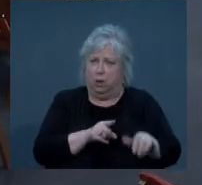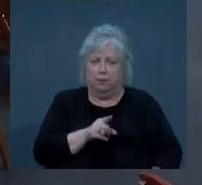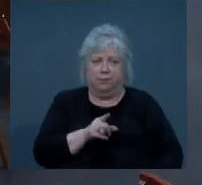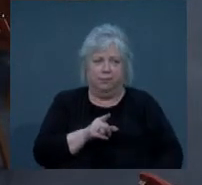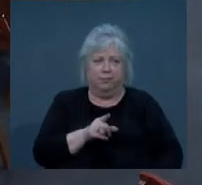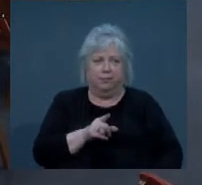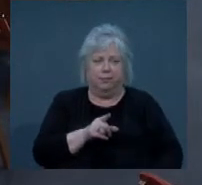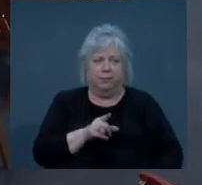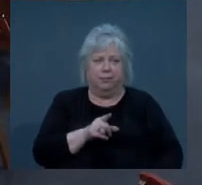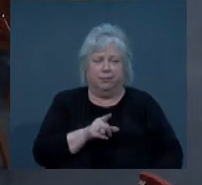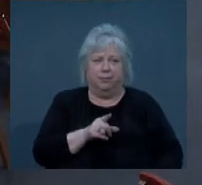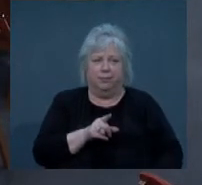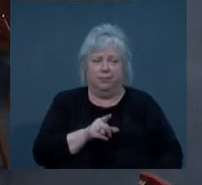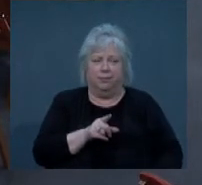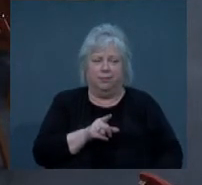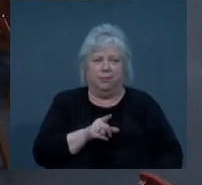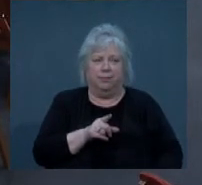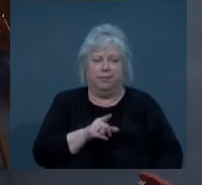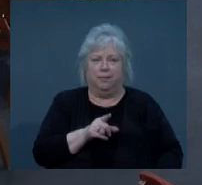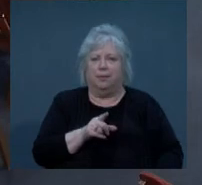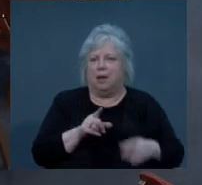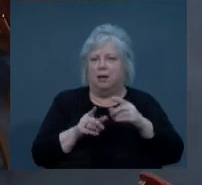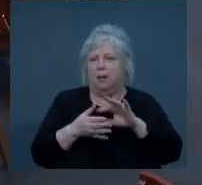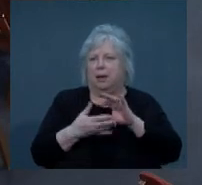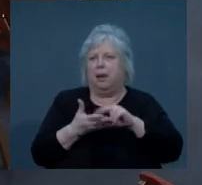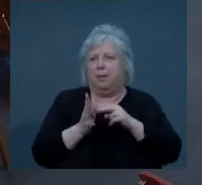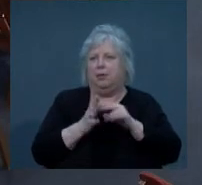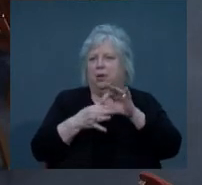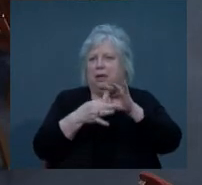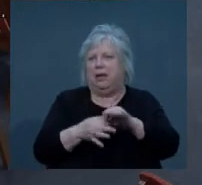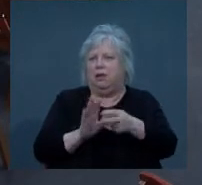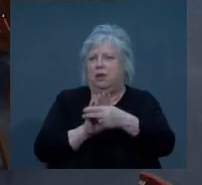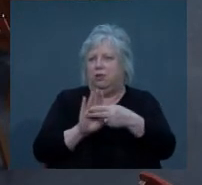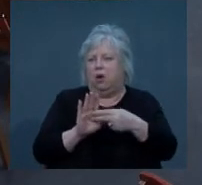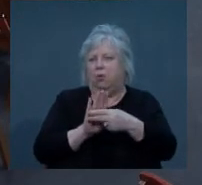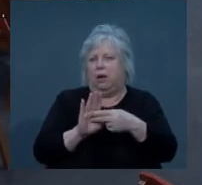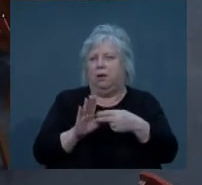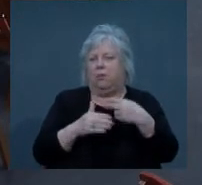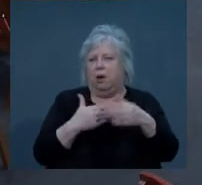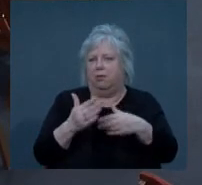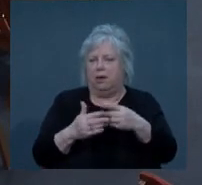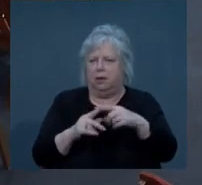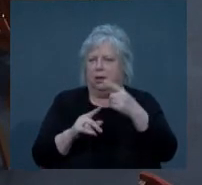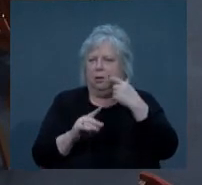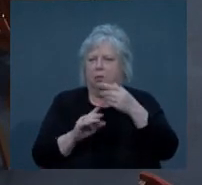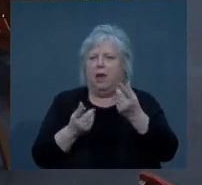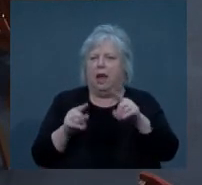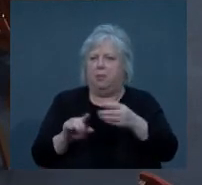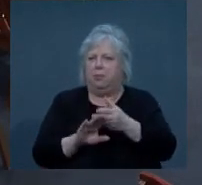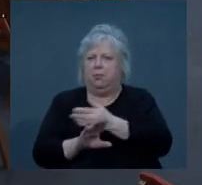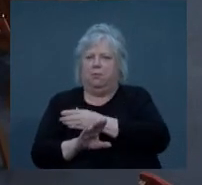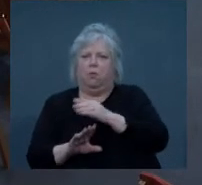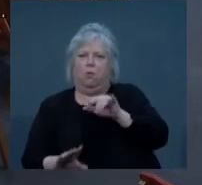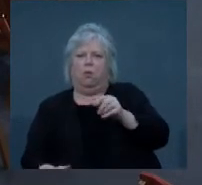As far as that process, the zoning application. I know that was before Jamie was here.